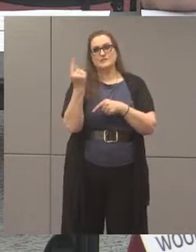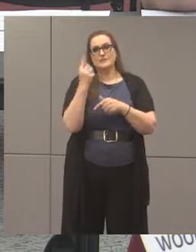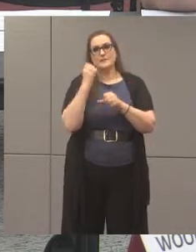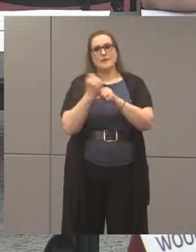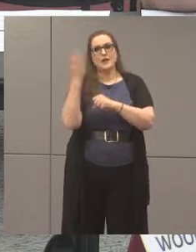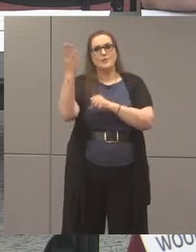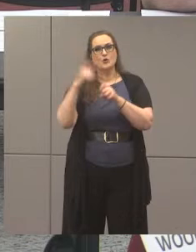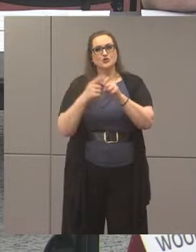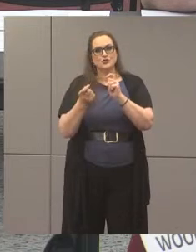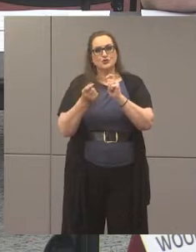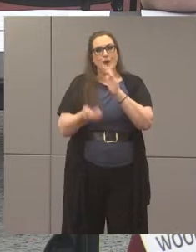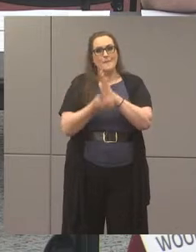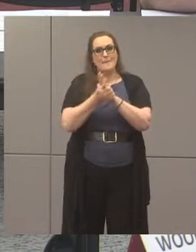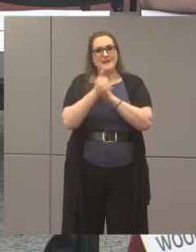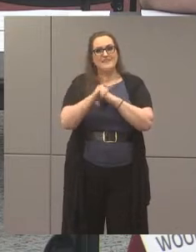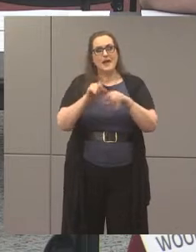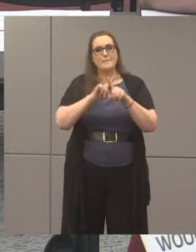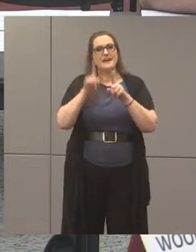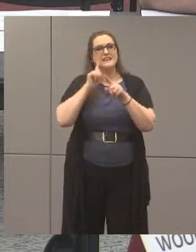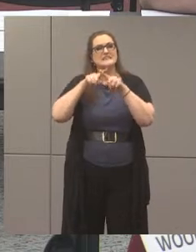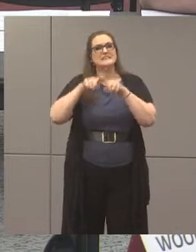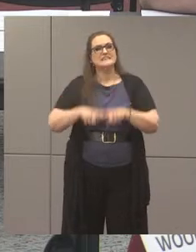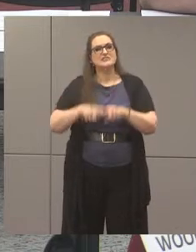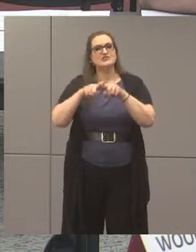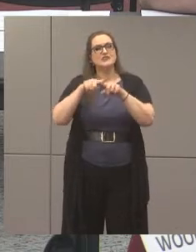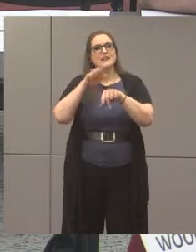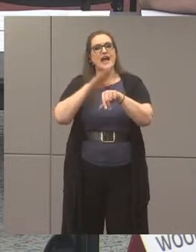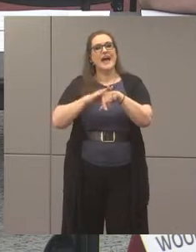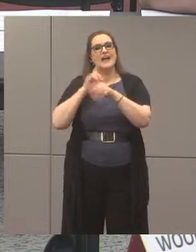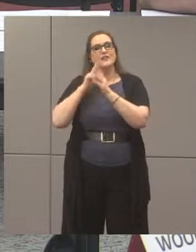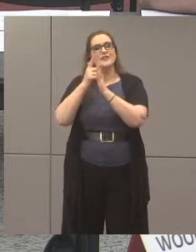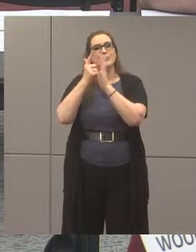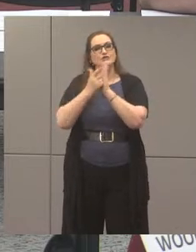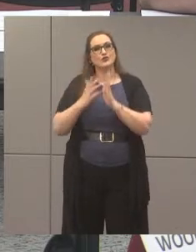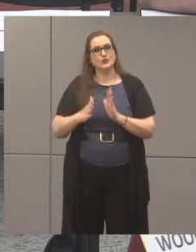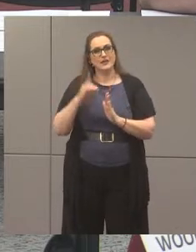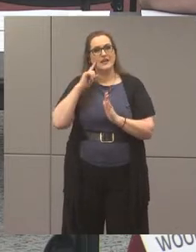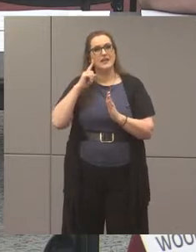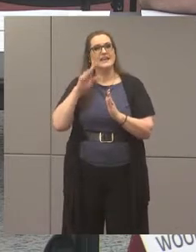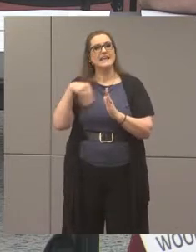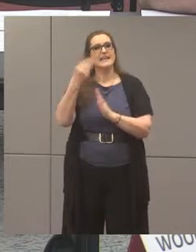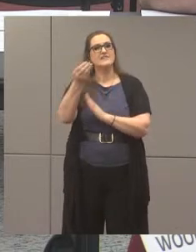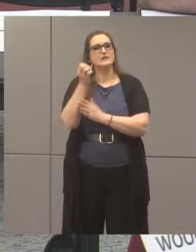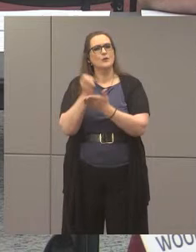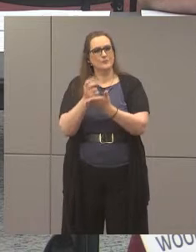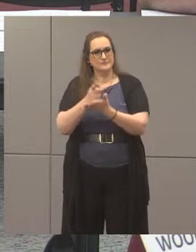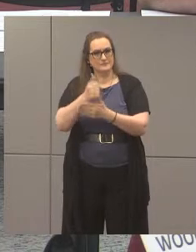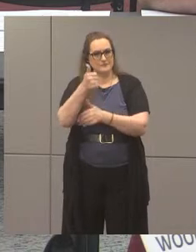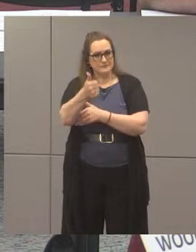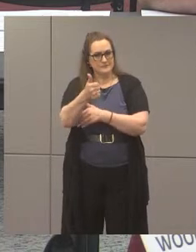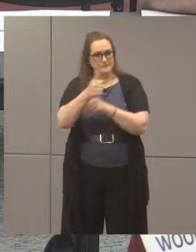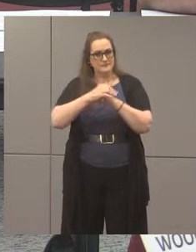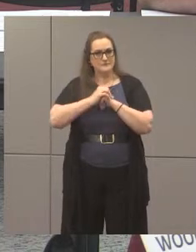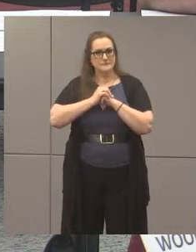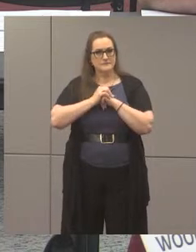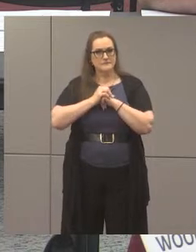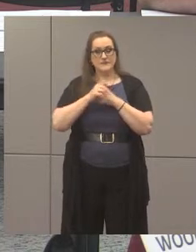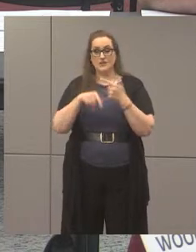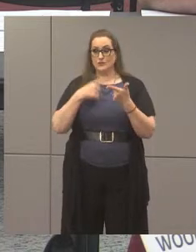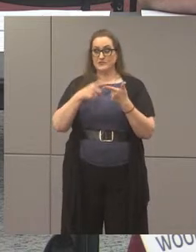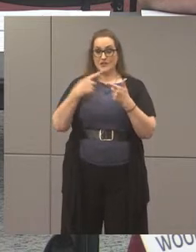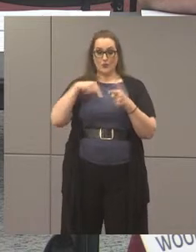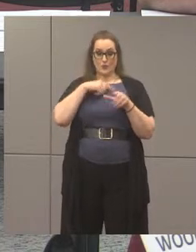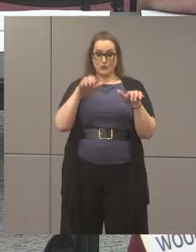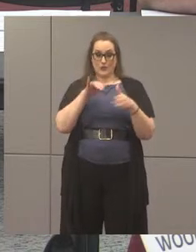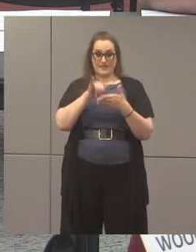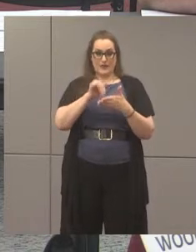motion to amend it, that it's contingent on the attorney giving the okay. So then, we're doing